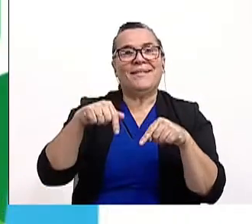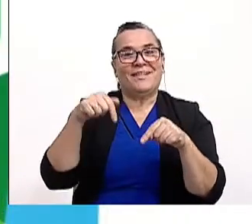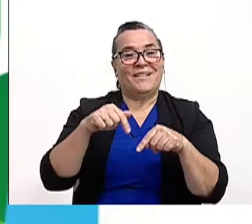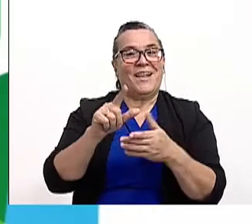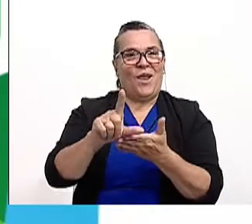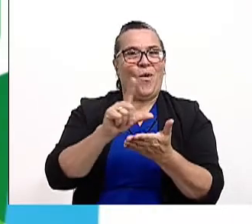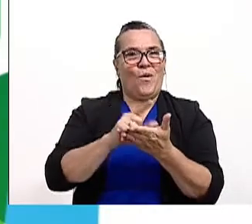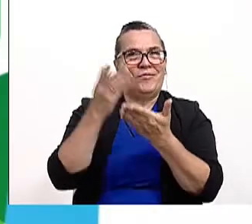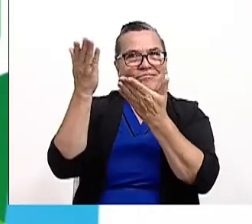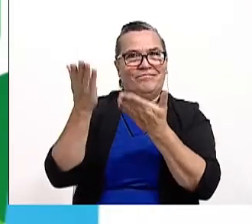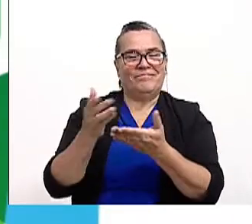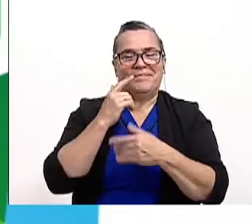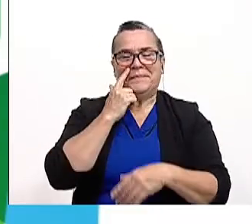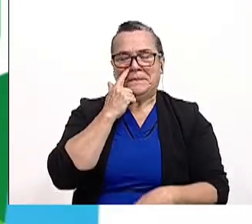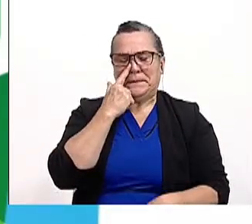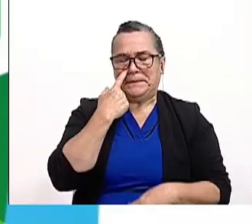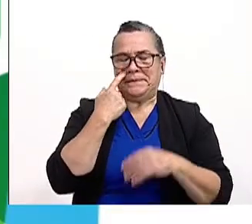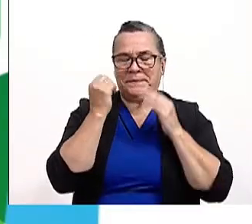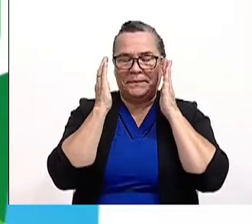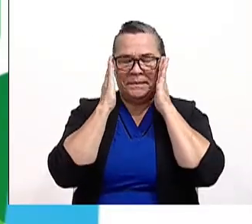lesson.